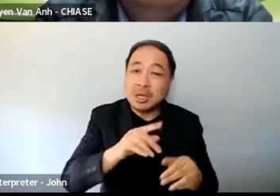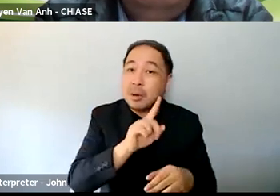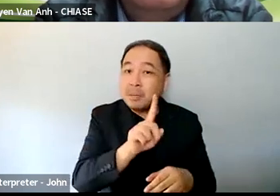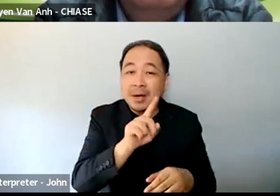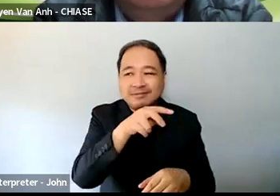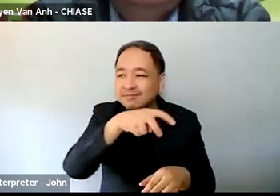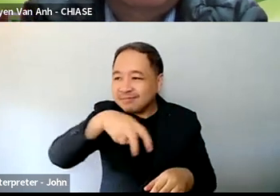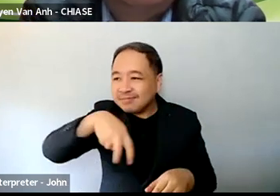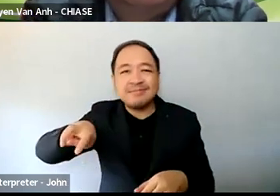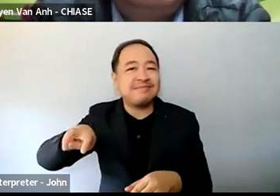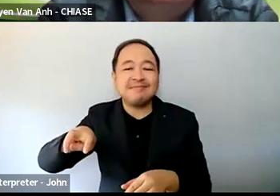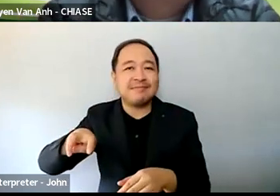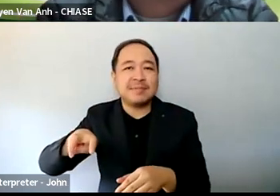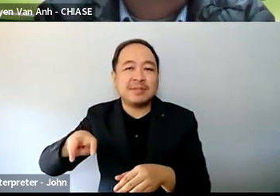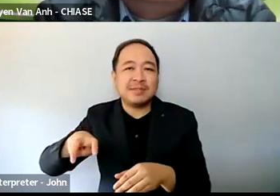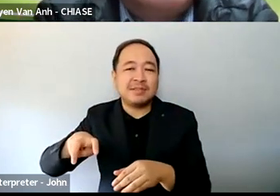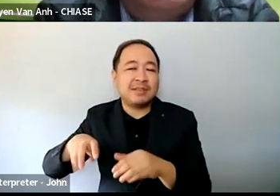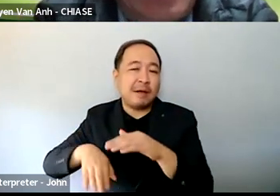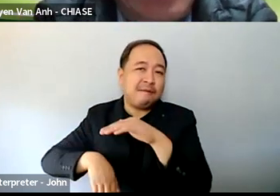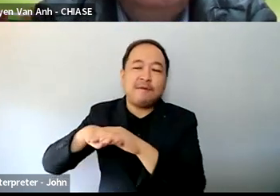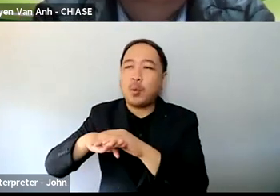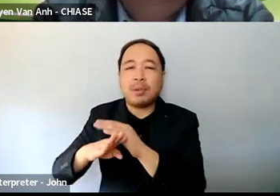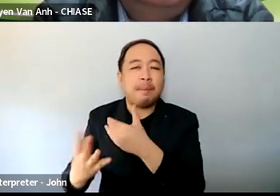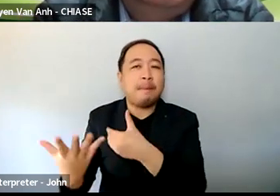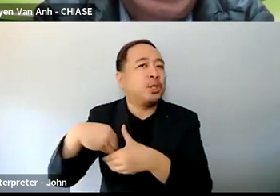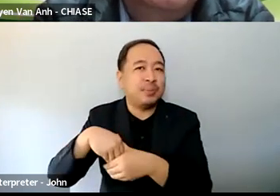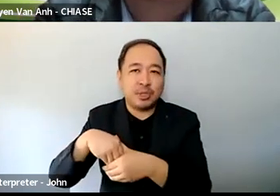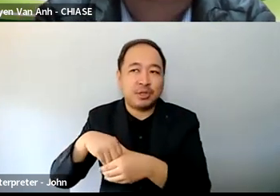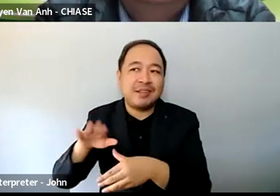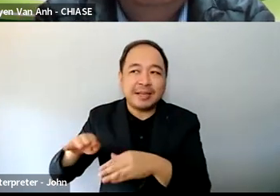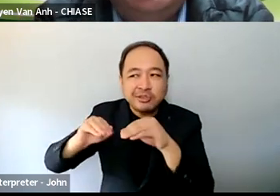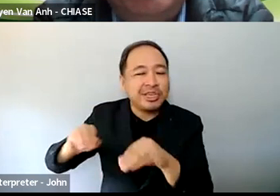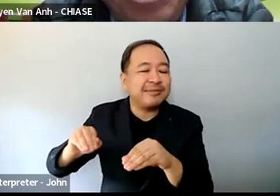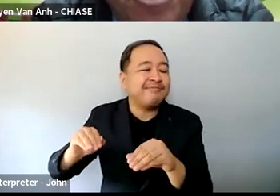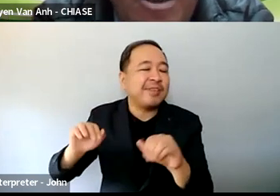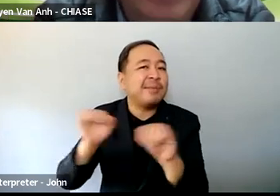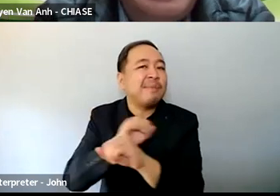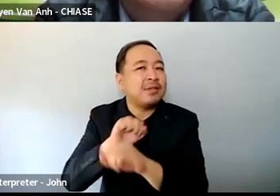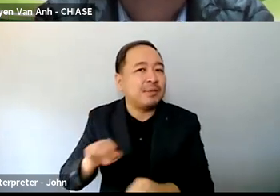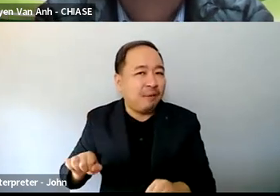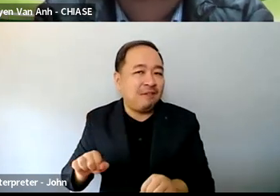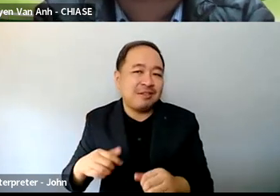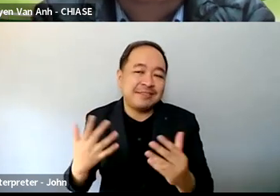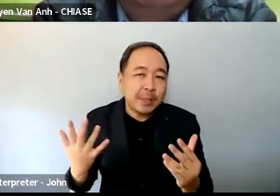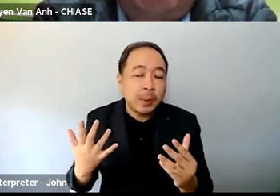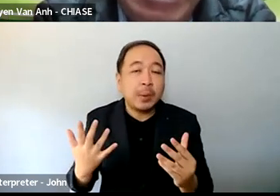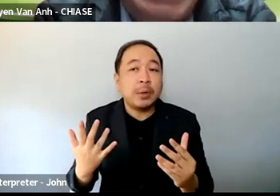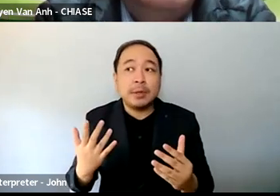building. So during the COVID-19 social distancing, we did a quick research